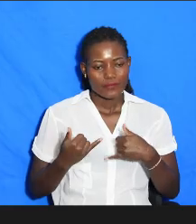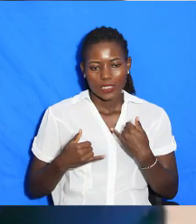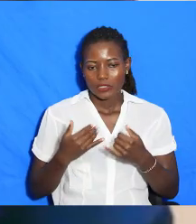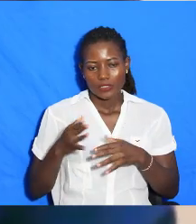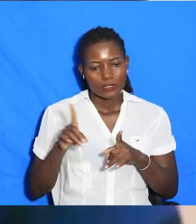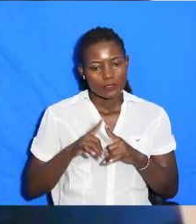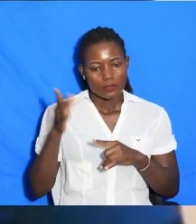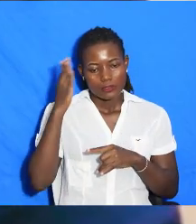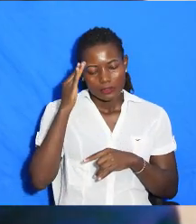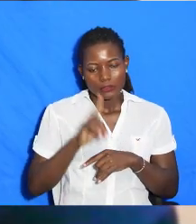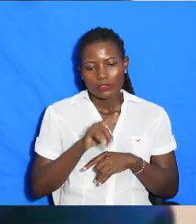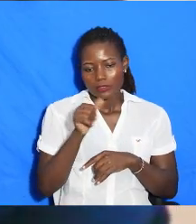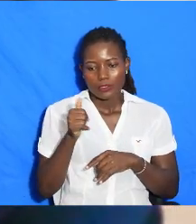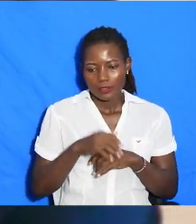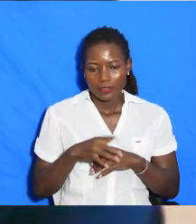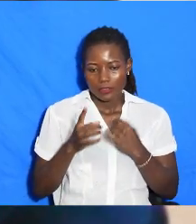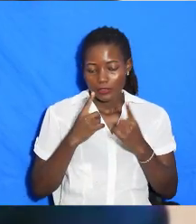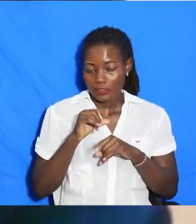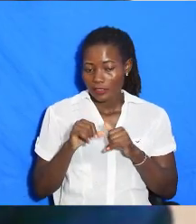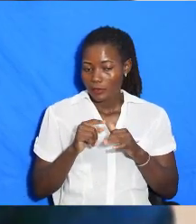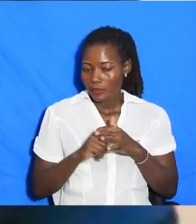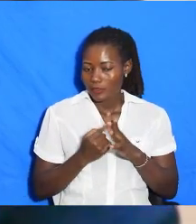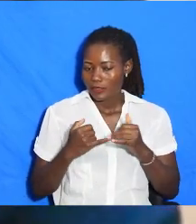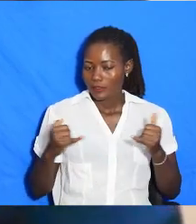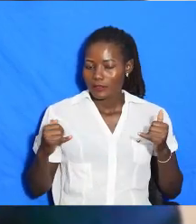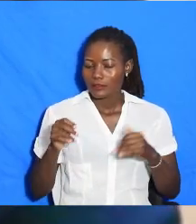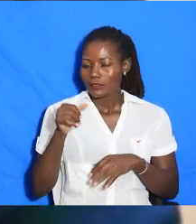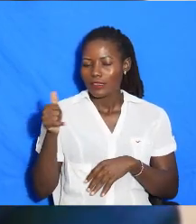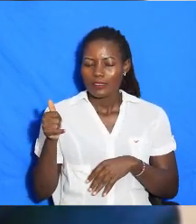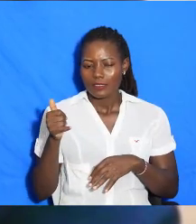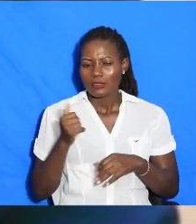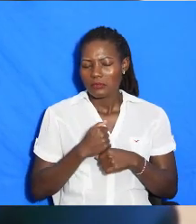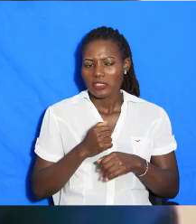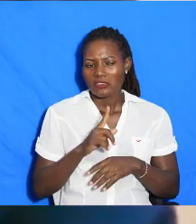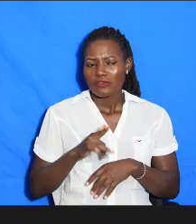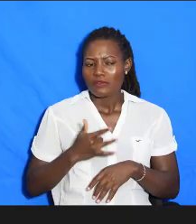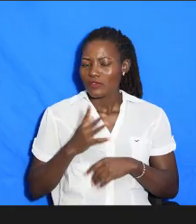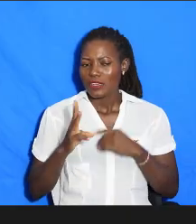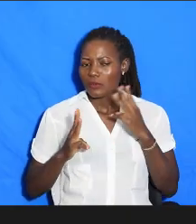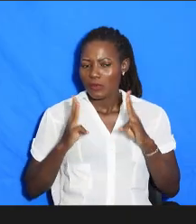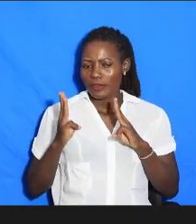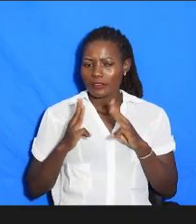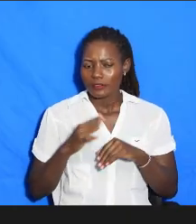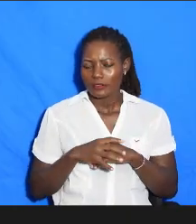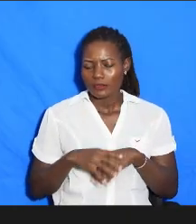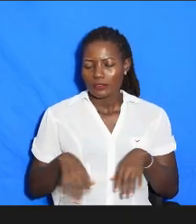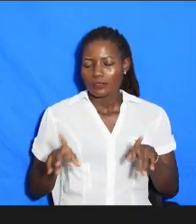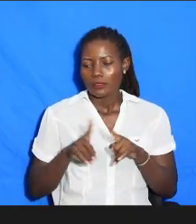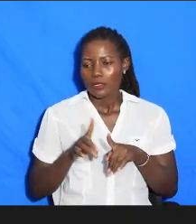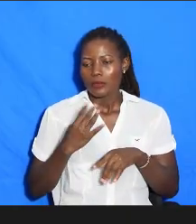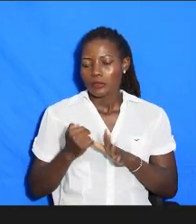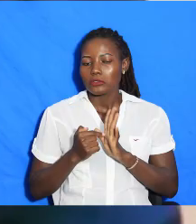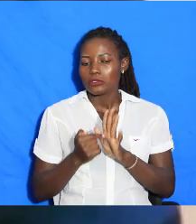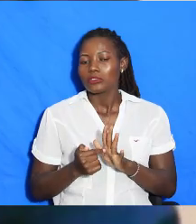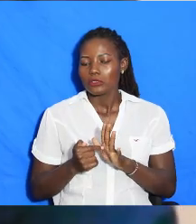other. I'm talking about the start line because I understand some are very intimidative and they want to show you that Mm. know, you